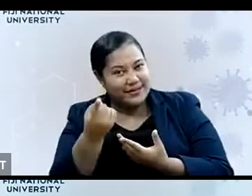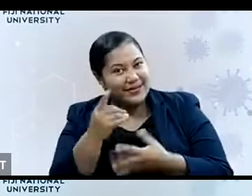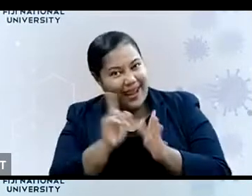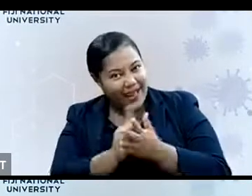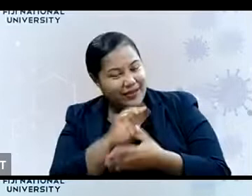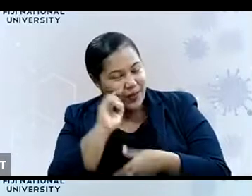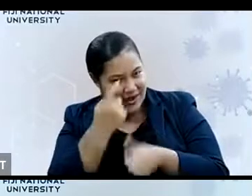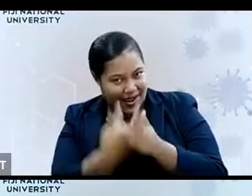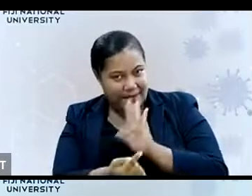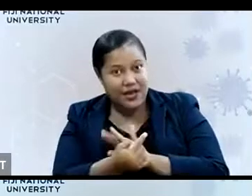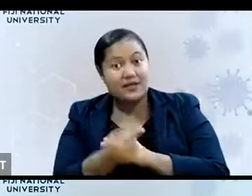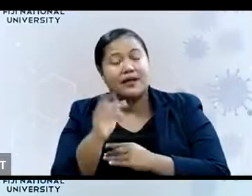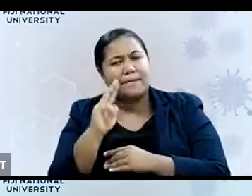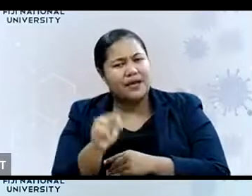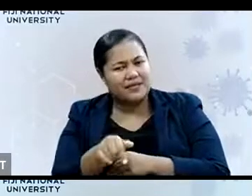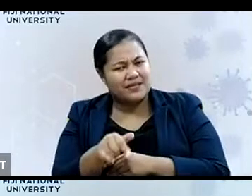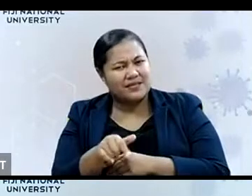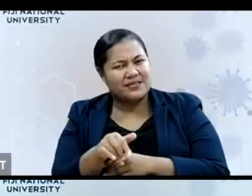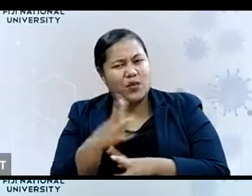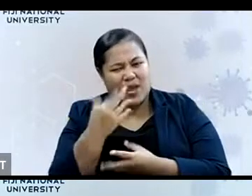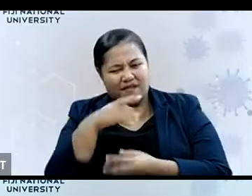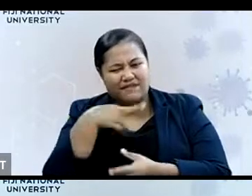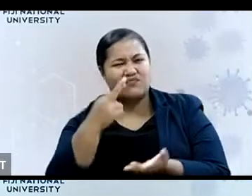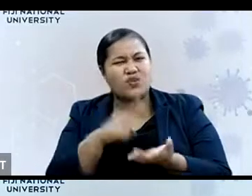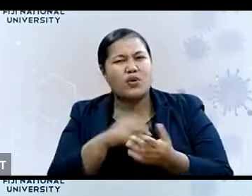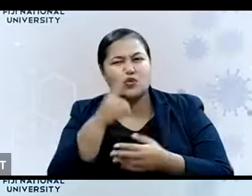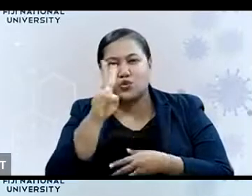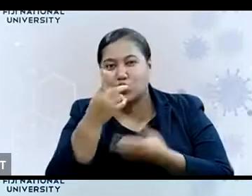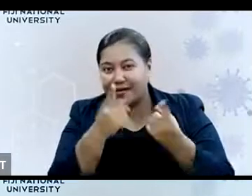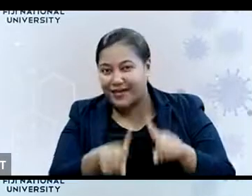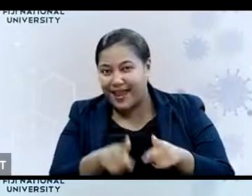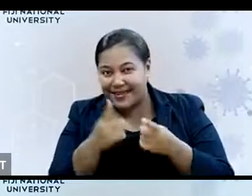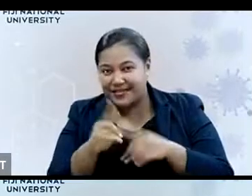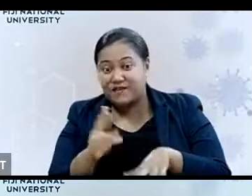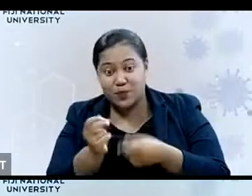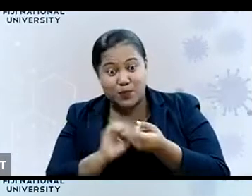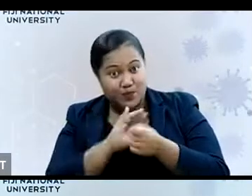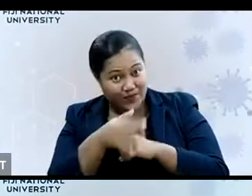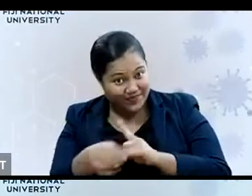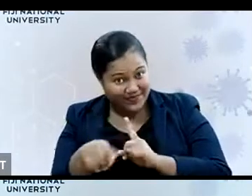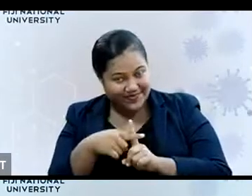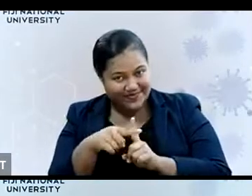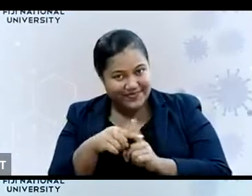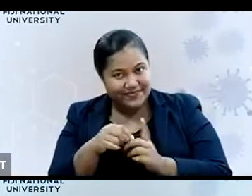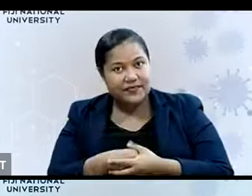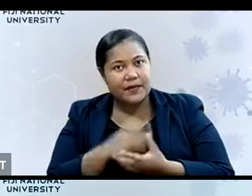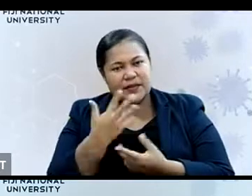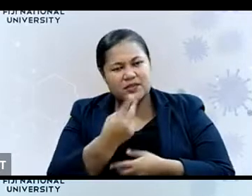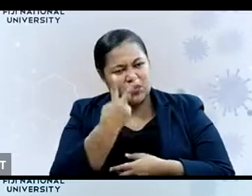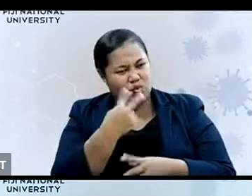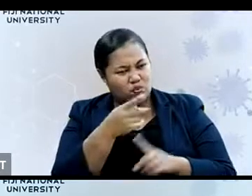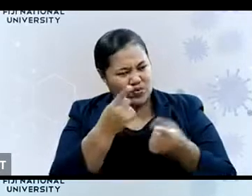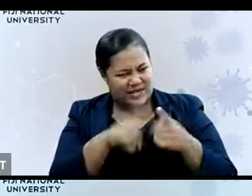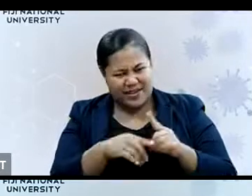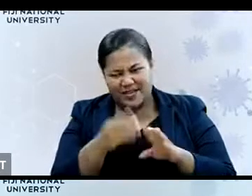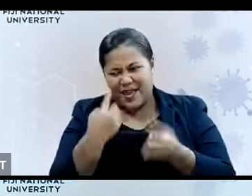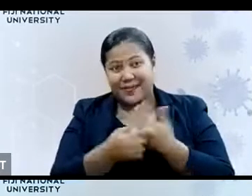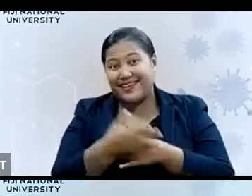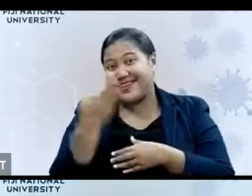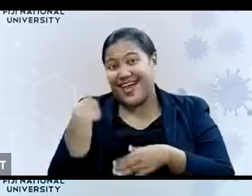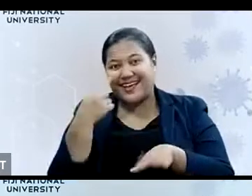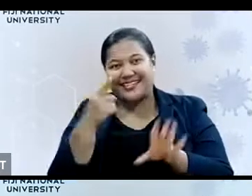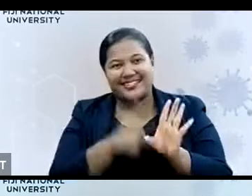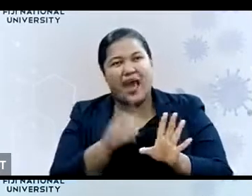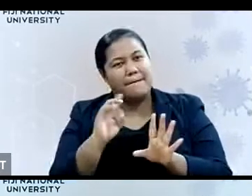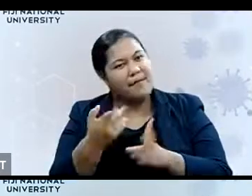this outbreak, we've recorded two deaths that we've attributed to COVID-19. There were two deaths previously last year that were not part